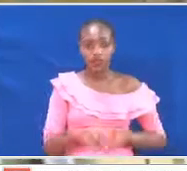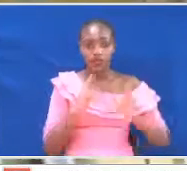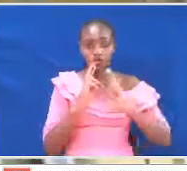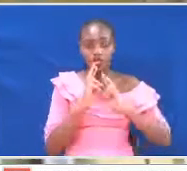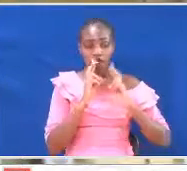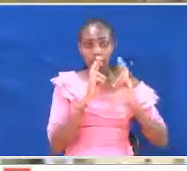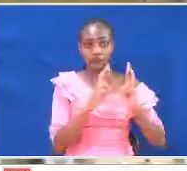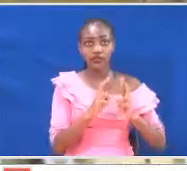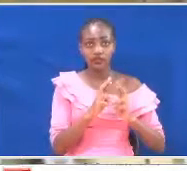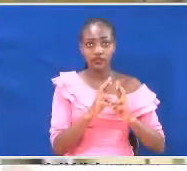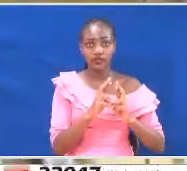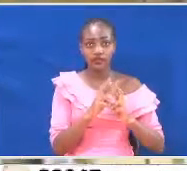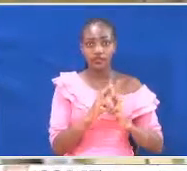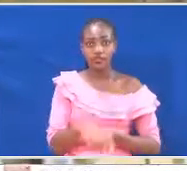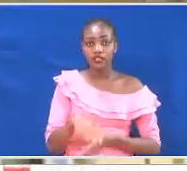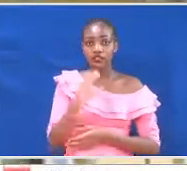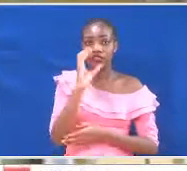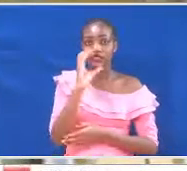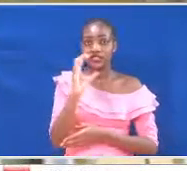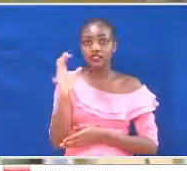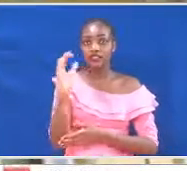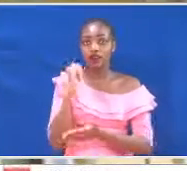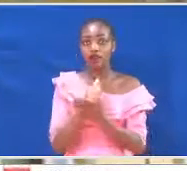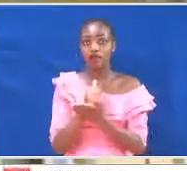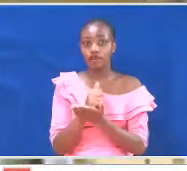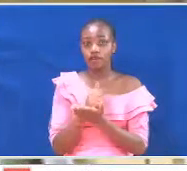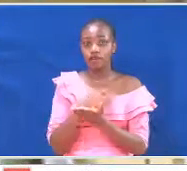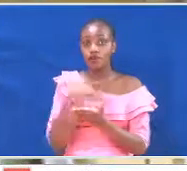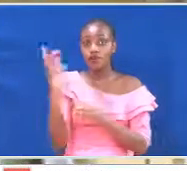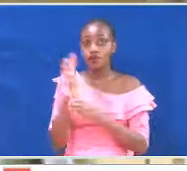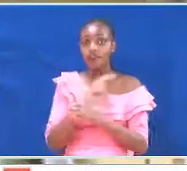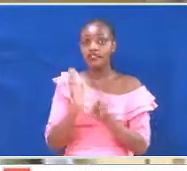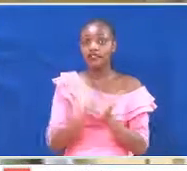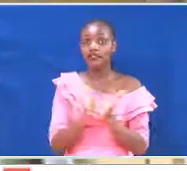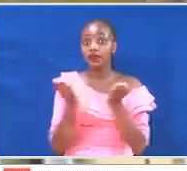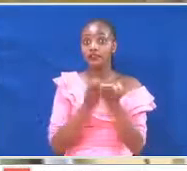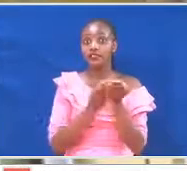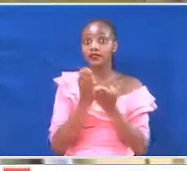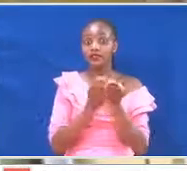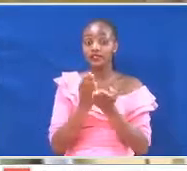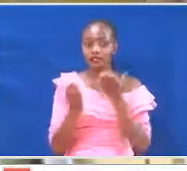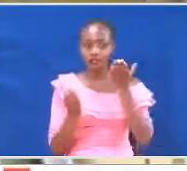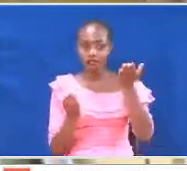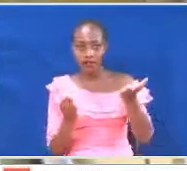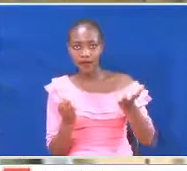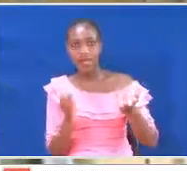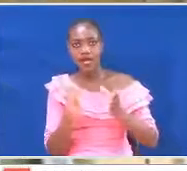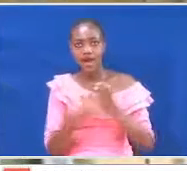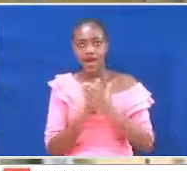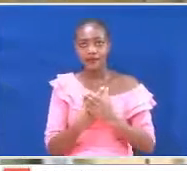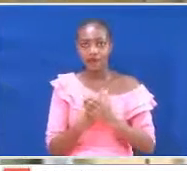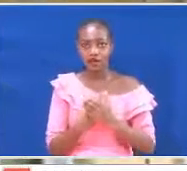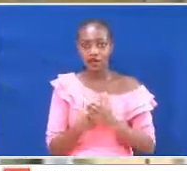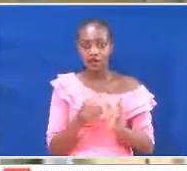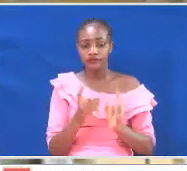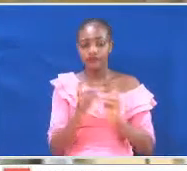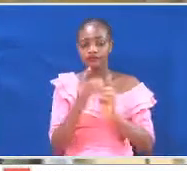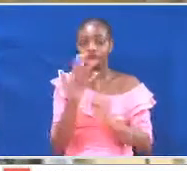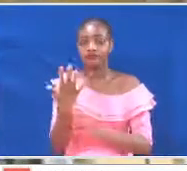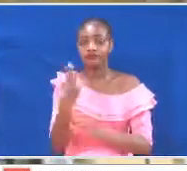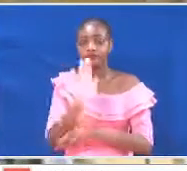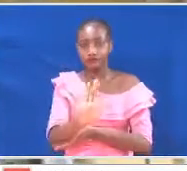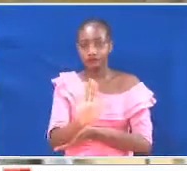to the CEC in charge of public service and administration with his or her